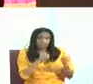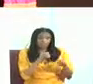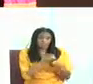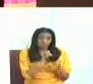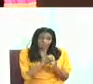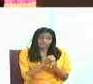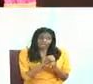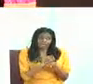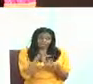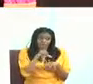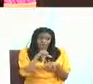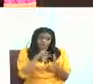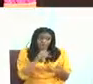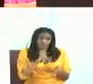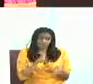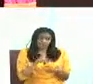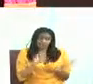problem.